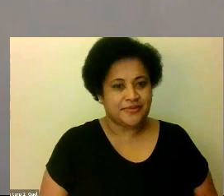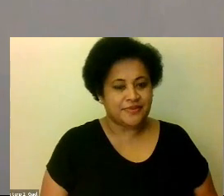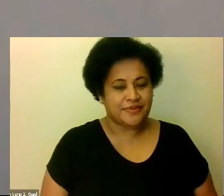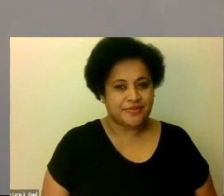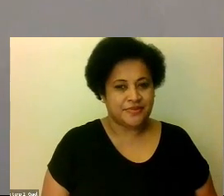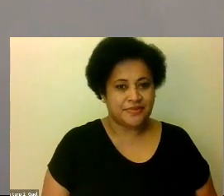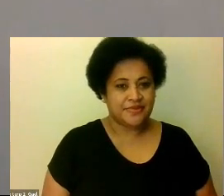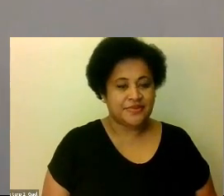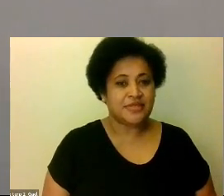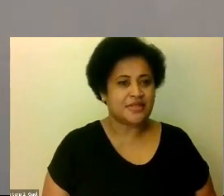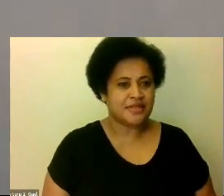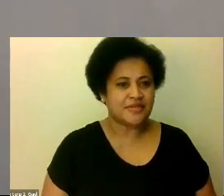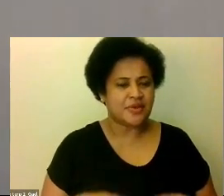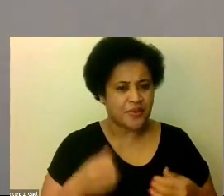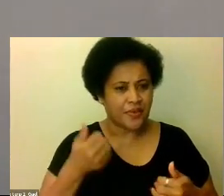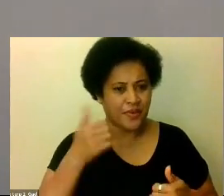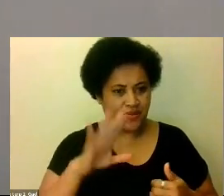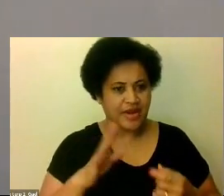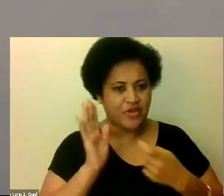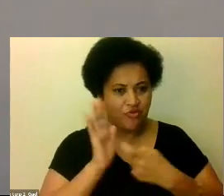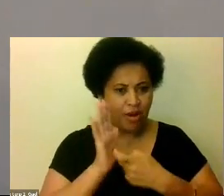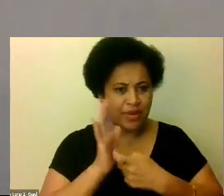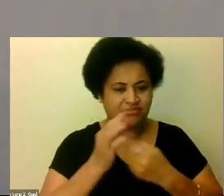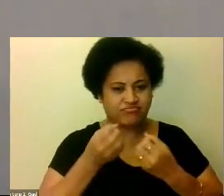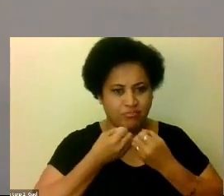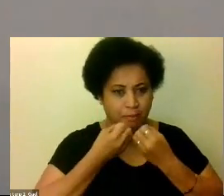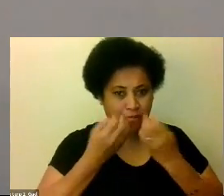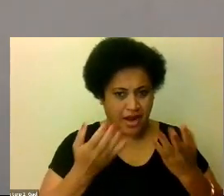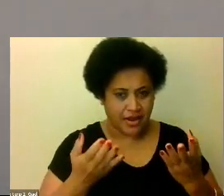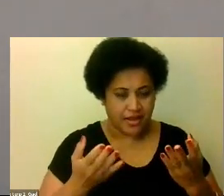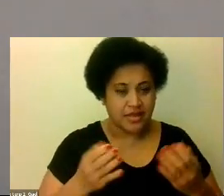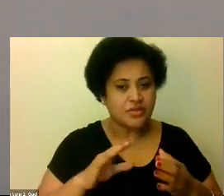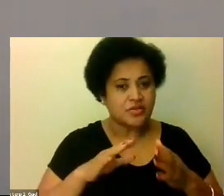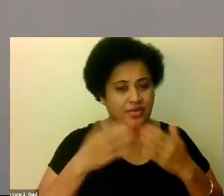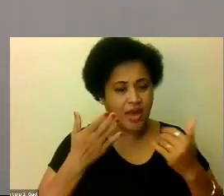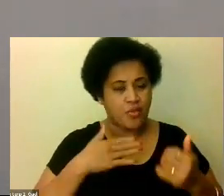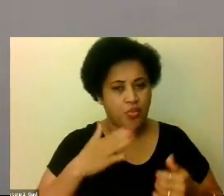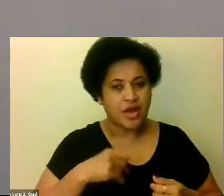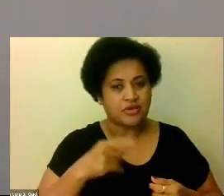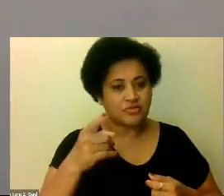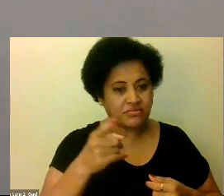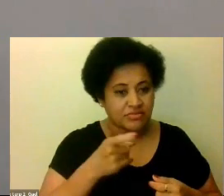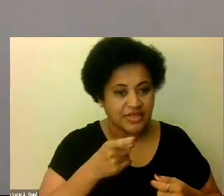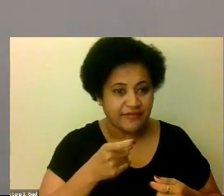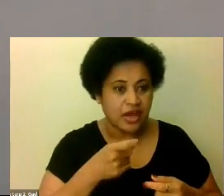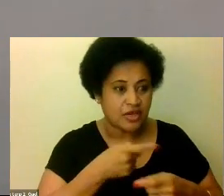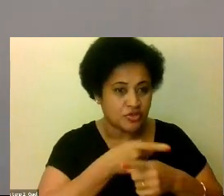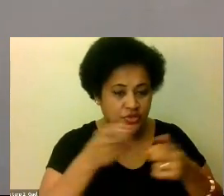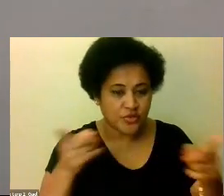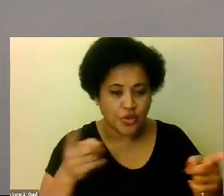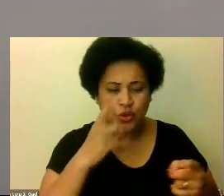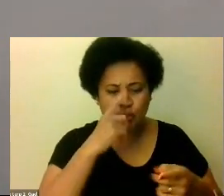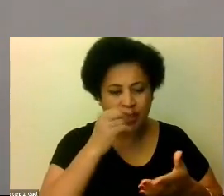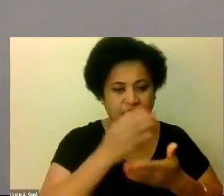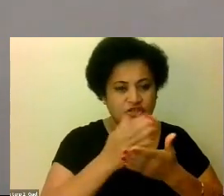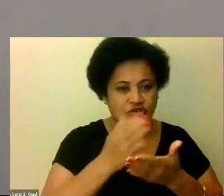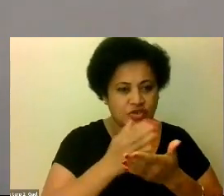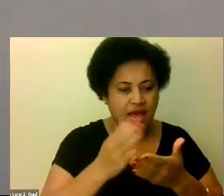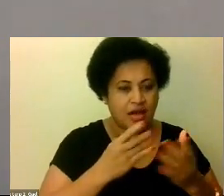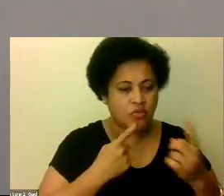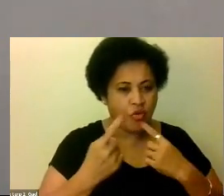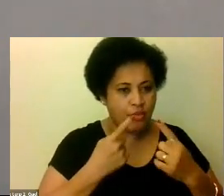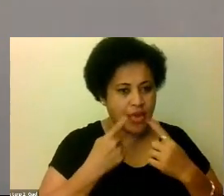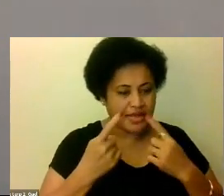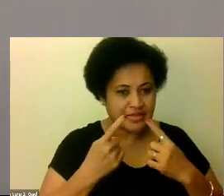As Robert already mentioned, I really invite you to share your questions and comments with us. You